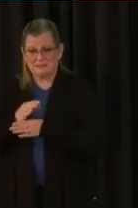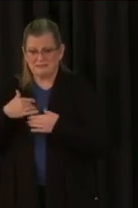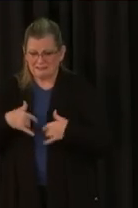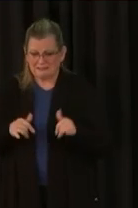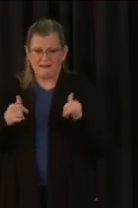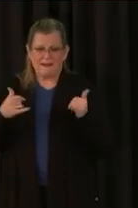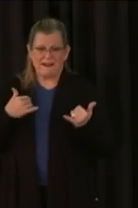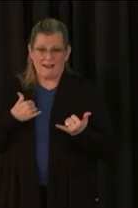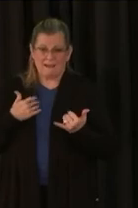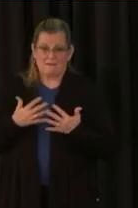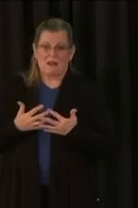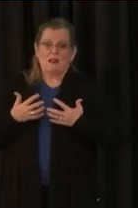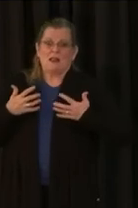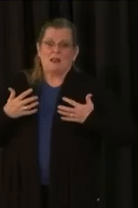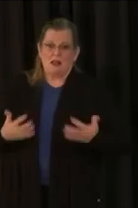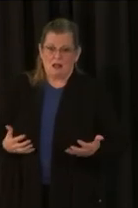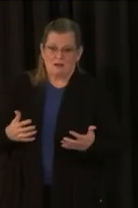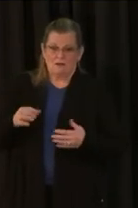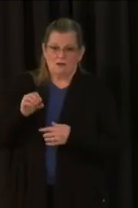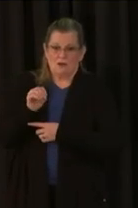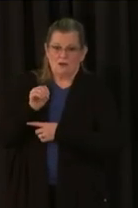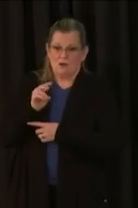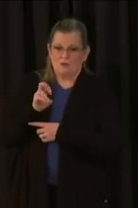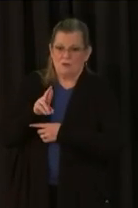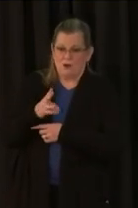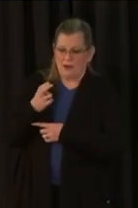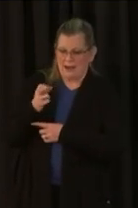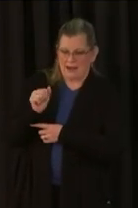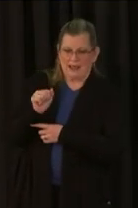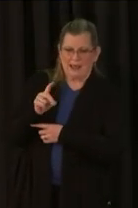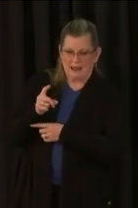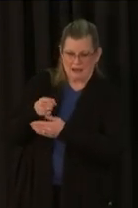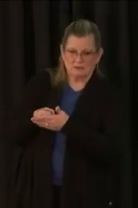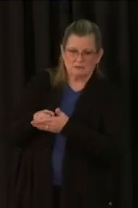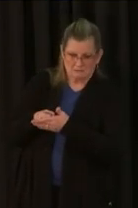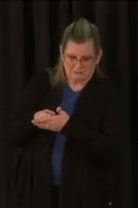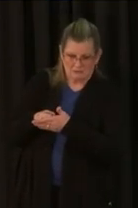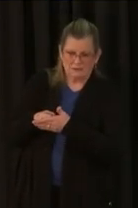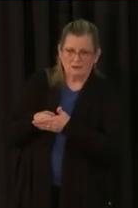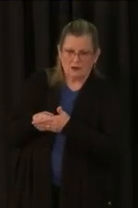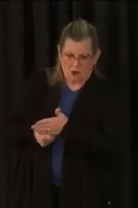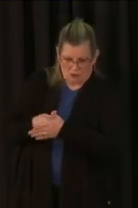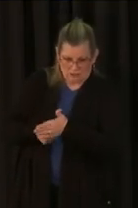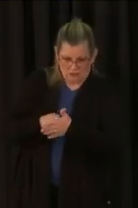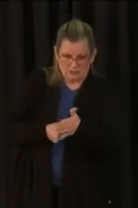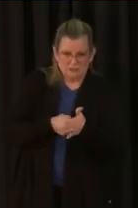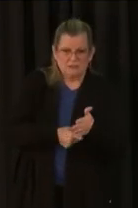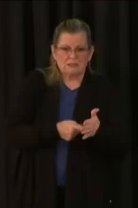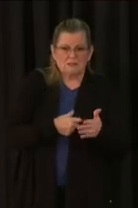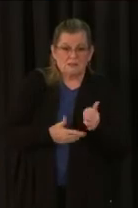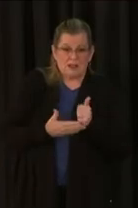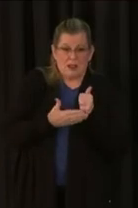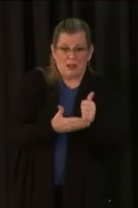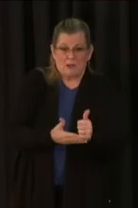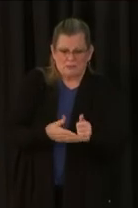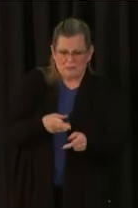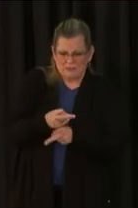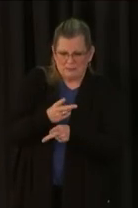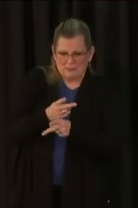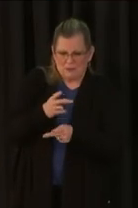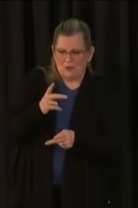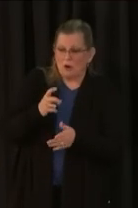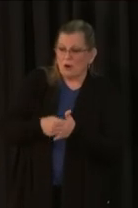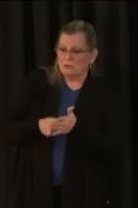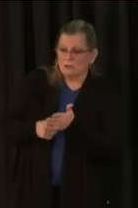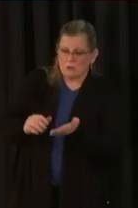have significant overhead and operational costs. And how do we kind of help them as their business is down, as they're trying to generate new